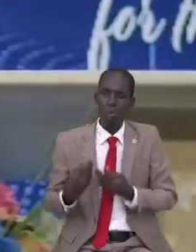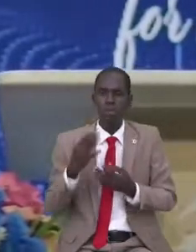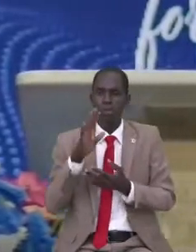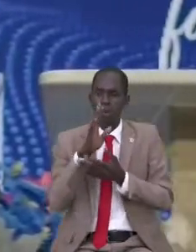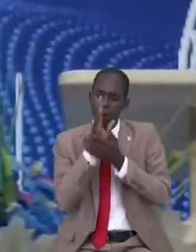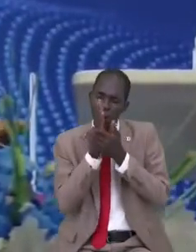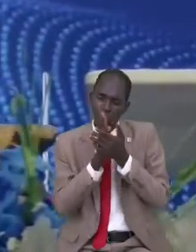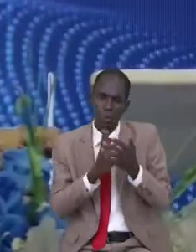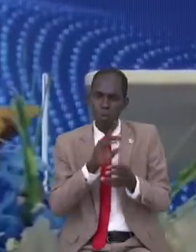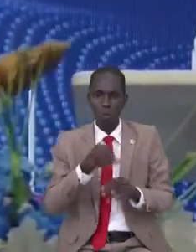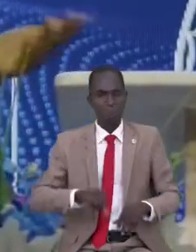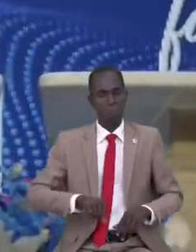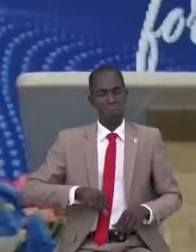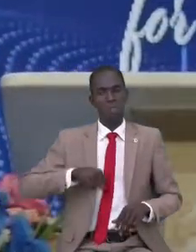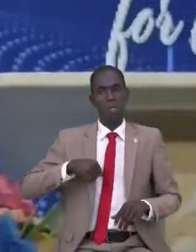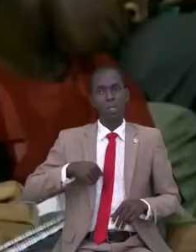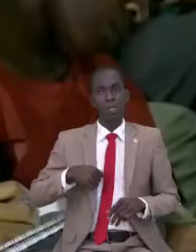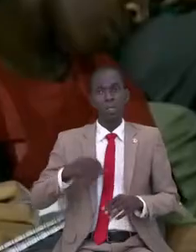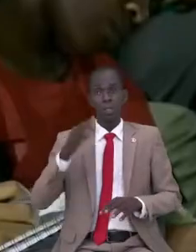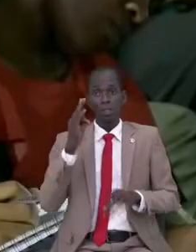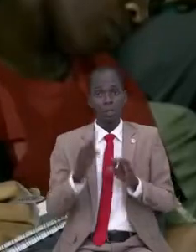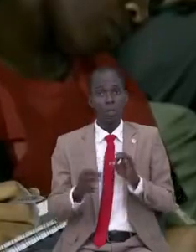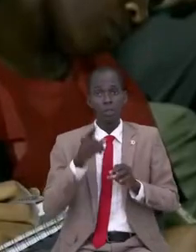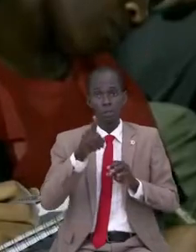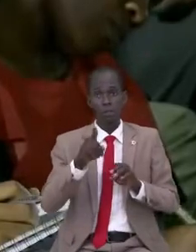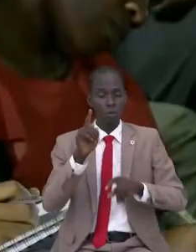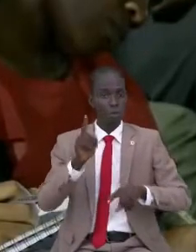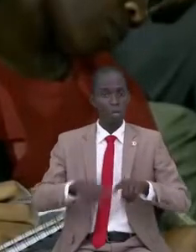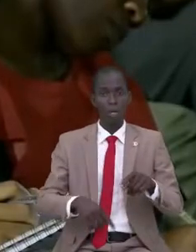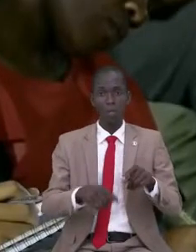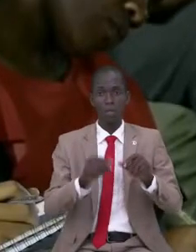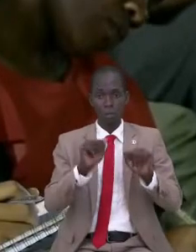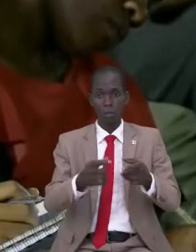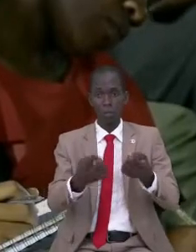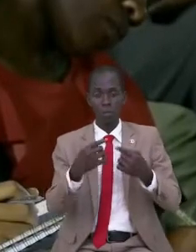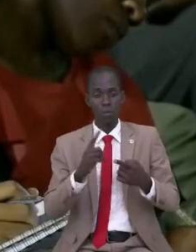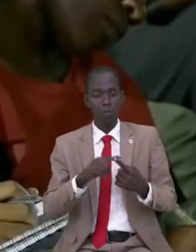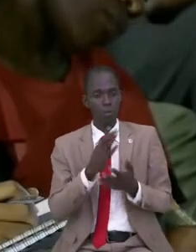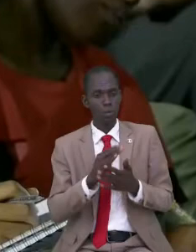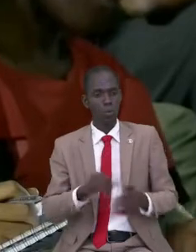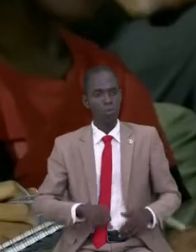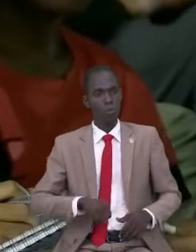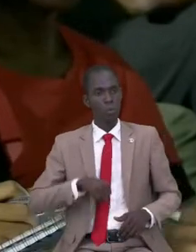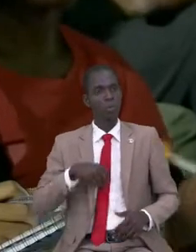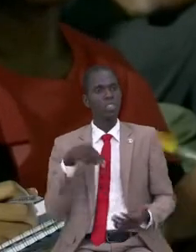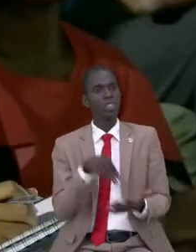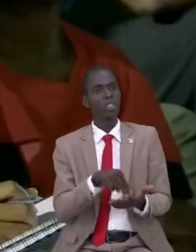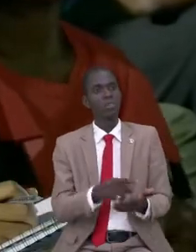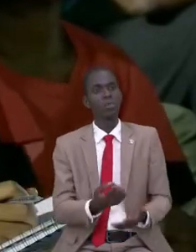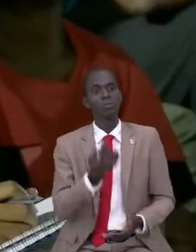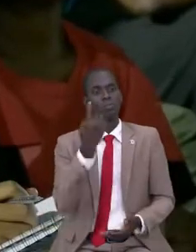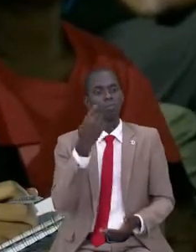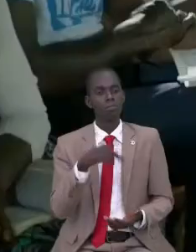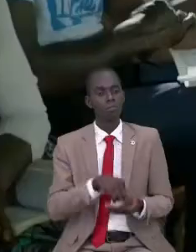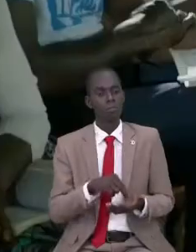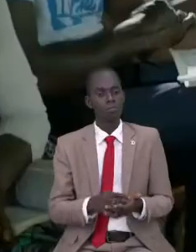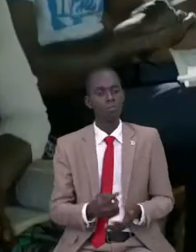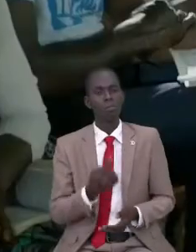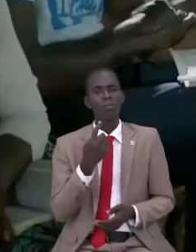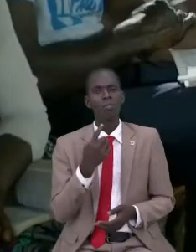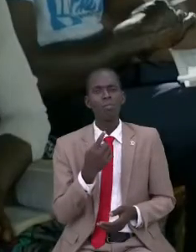no pride. You can't come to somebody with pride and say, come on, stand up. He'll